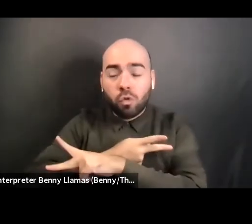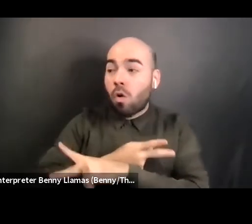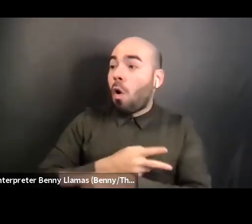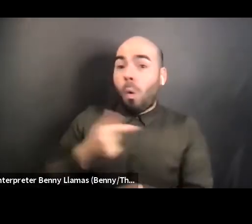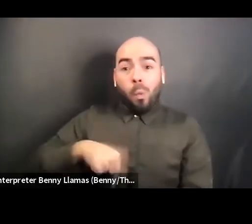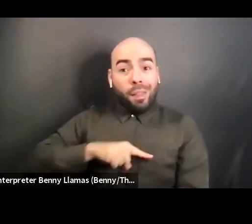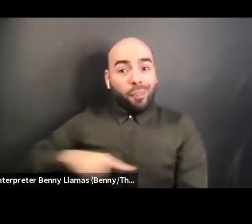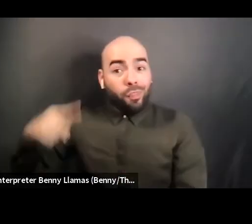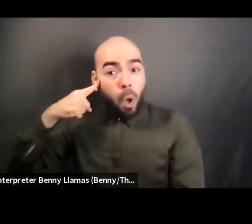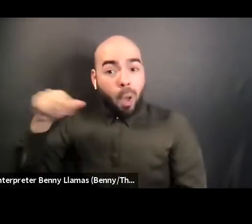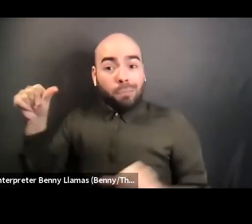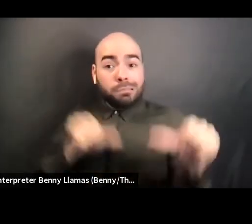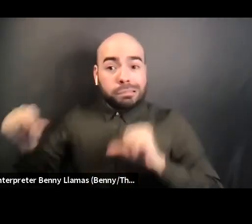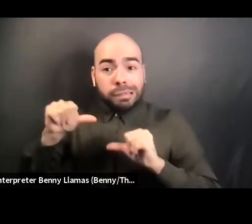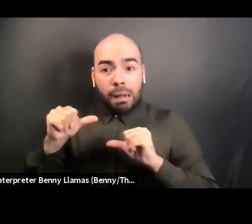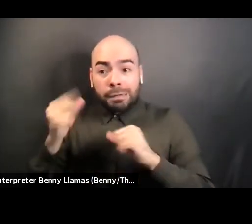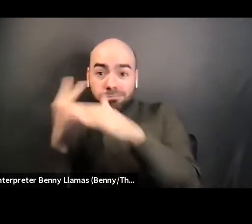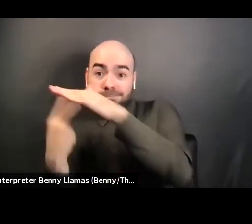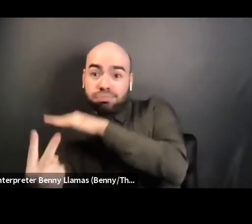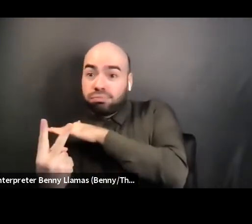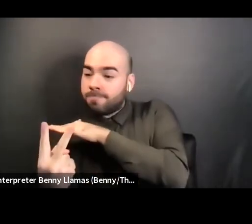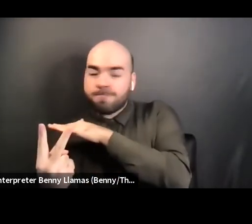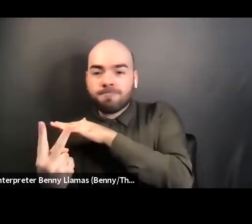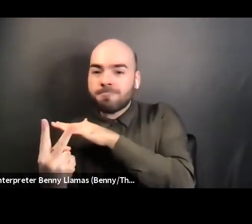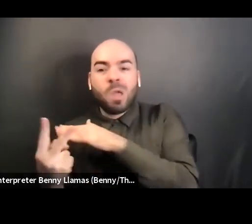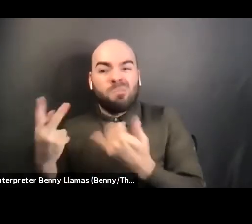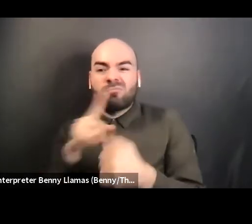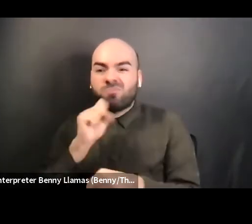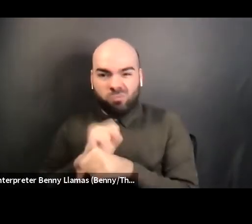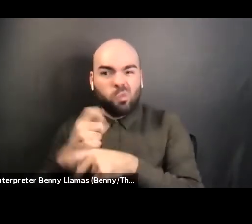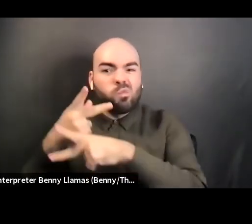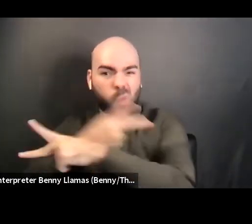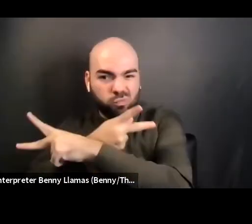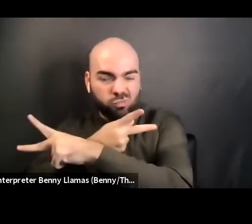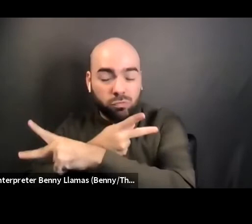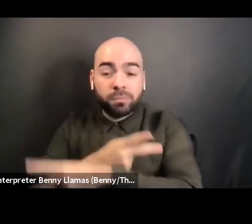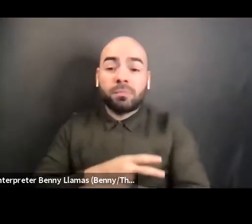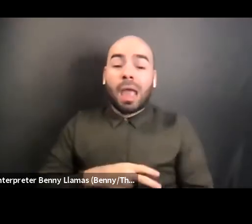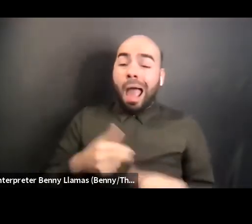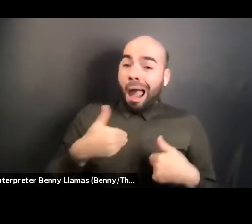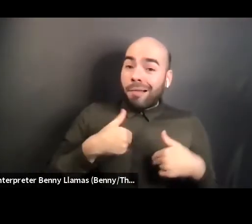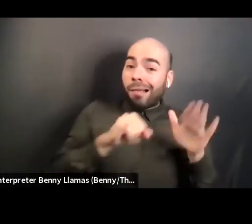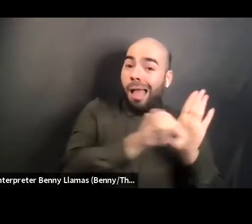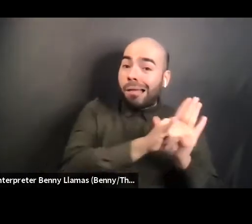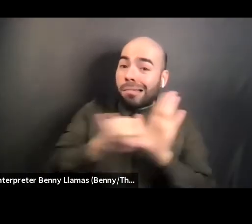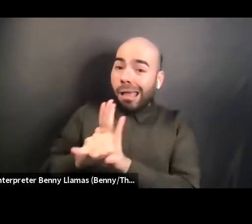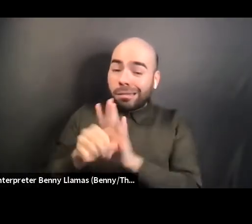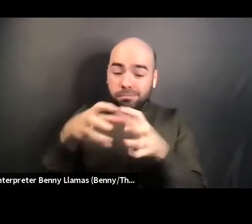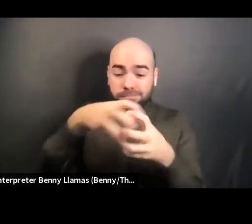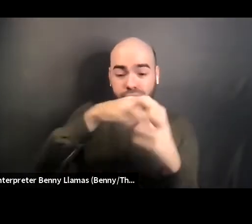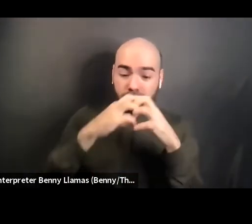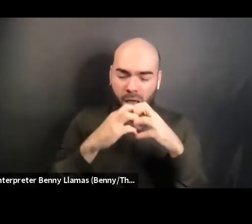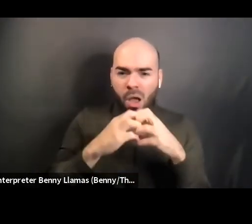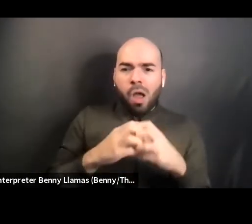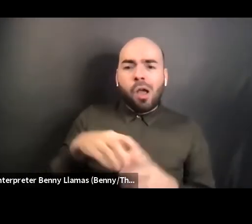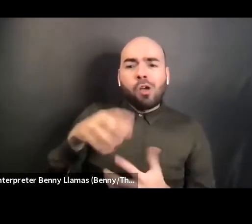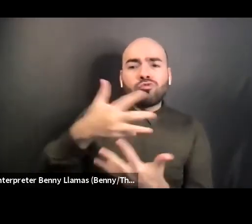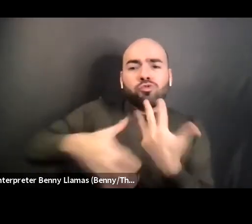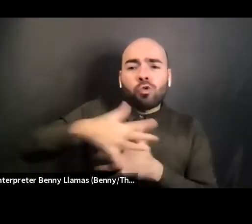most scientists had anticipated. And the intersection of social justice issues shows